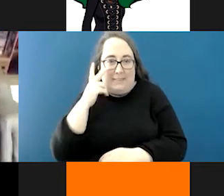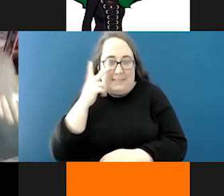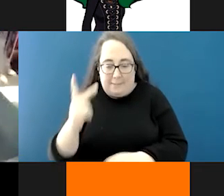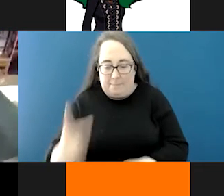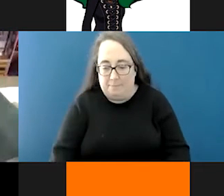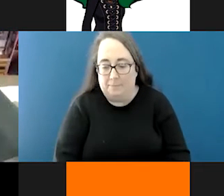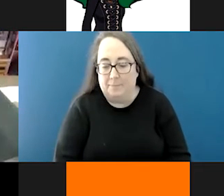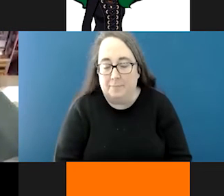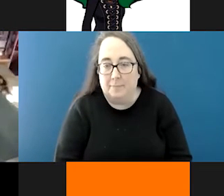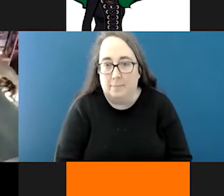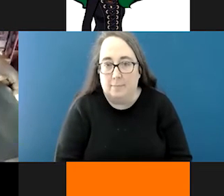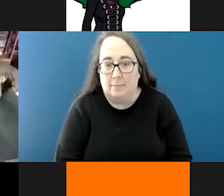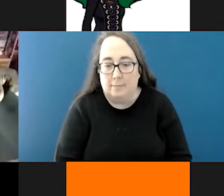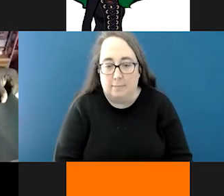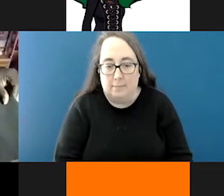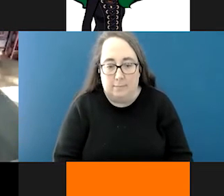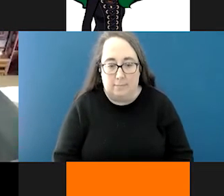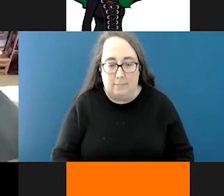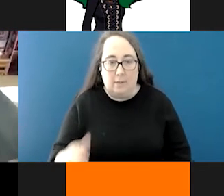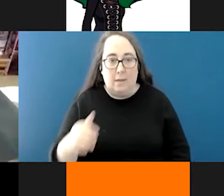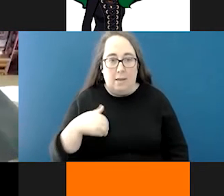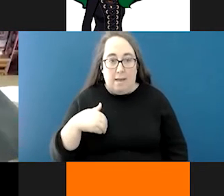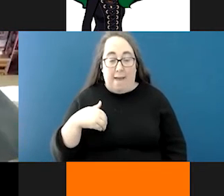I have the mask template on the craft foam.